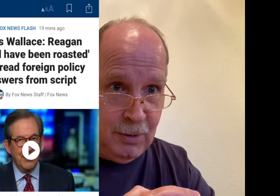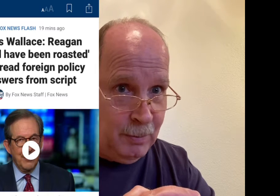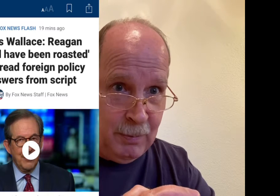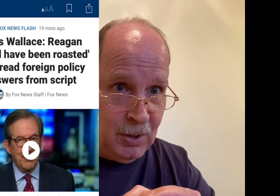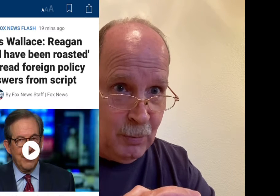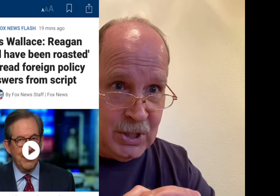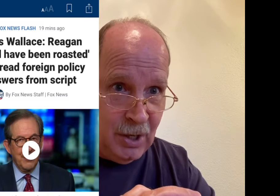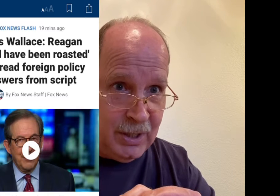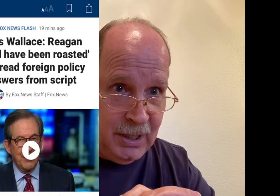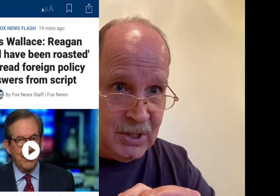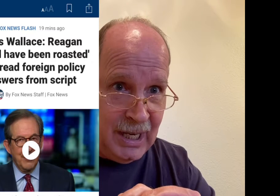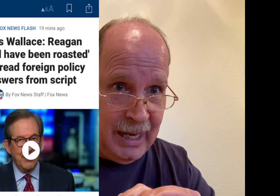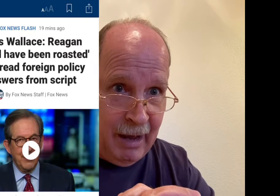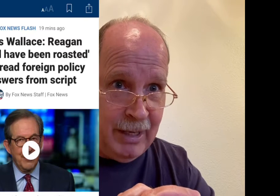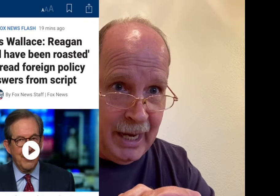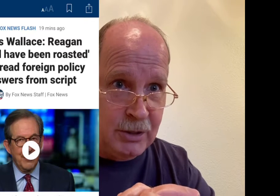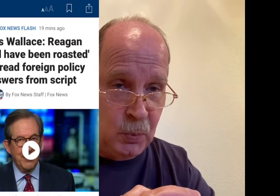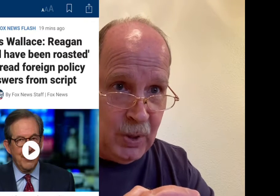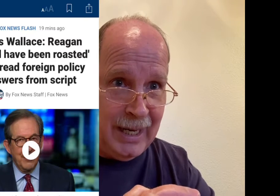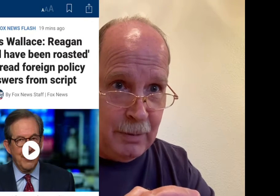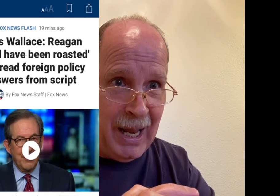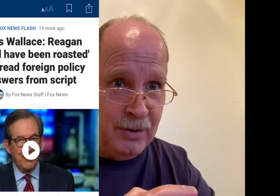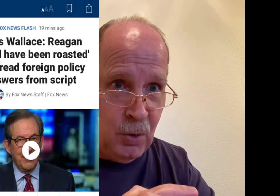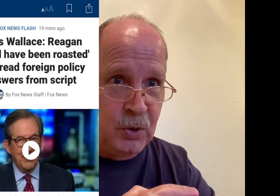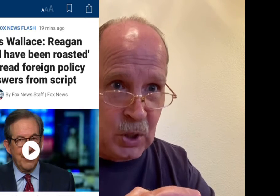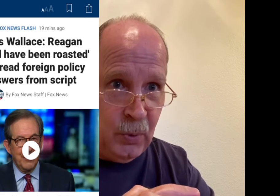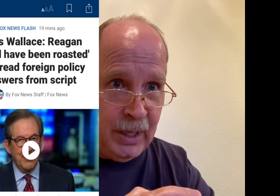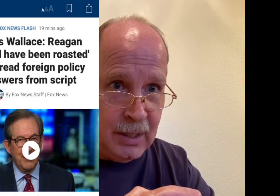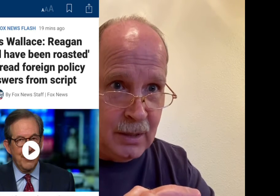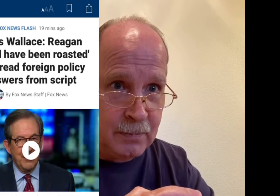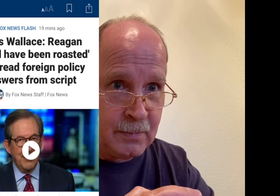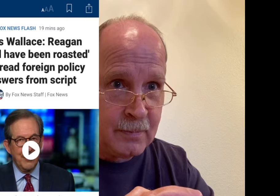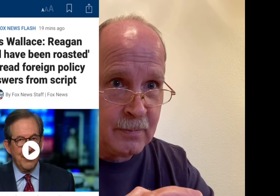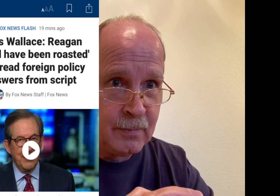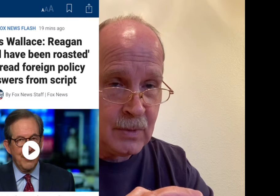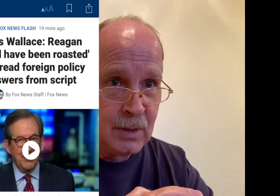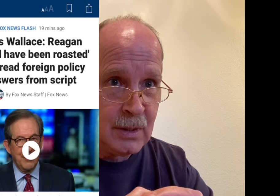You remember, we showed it yesterday how he had to read about North Korea.